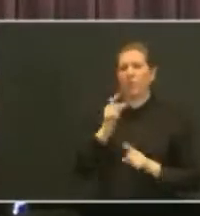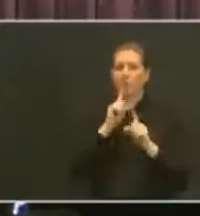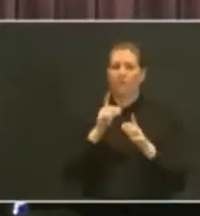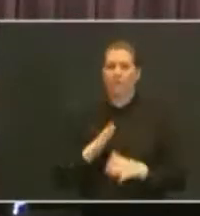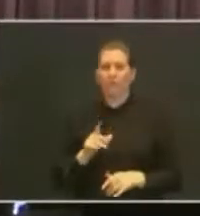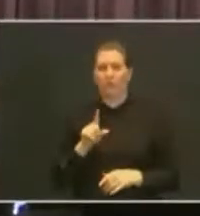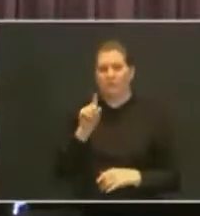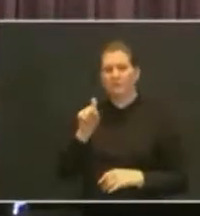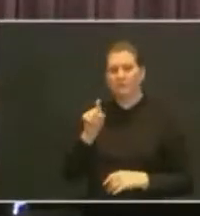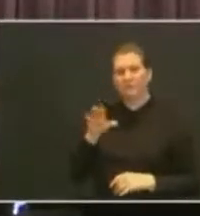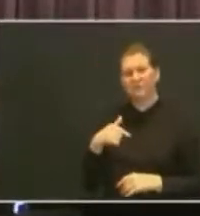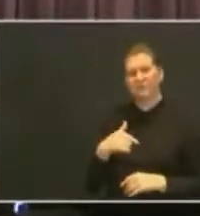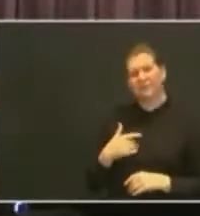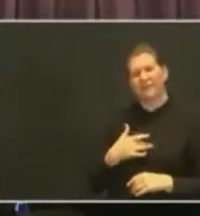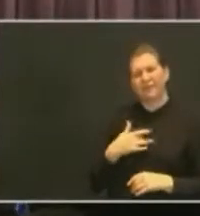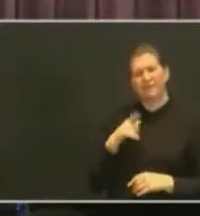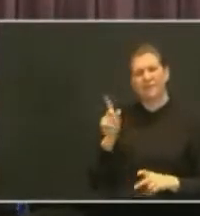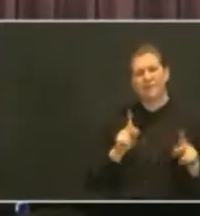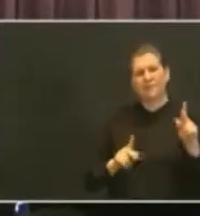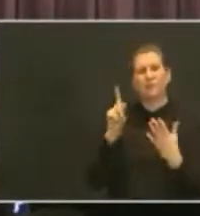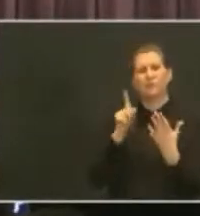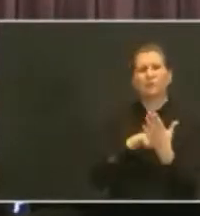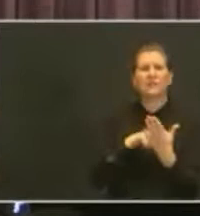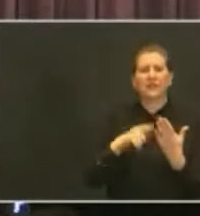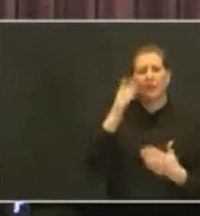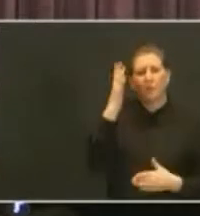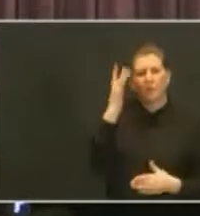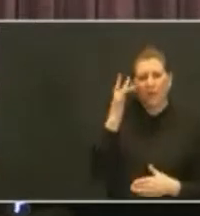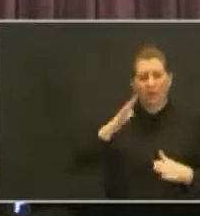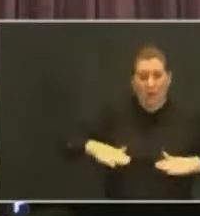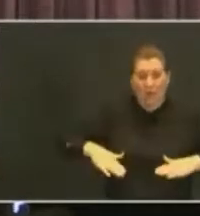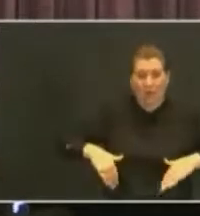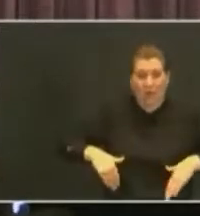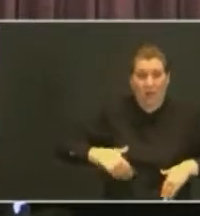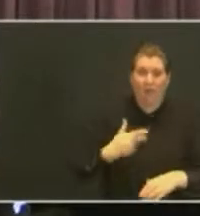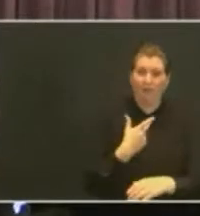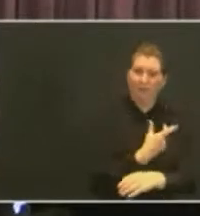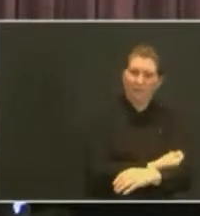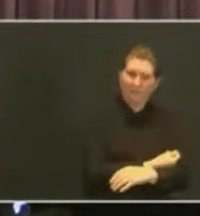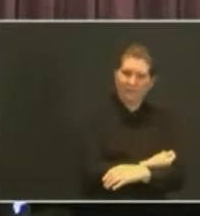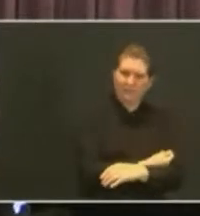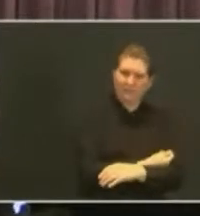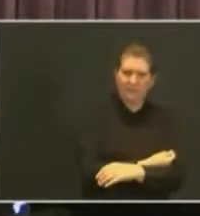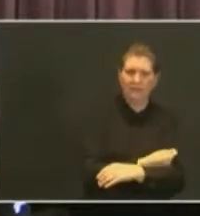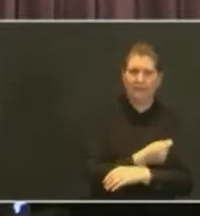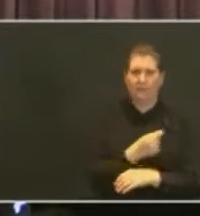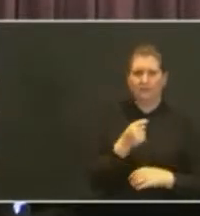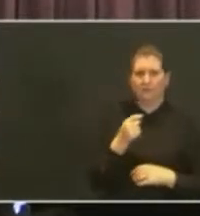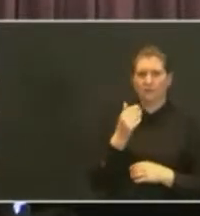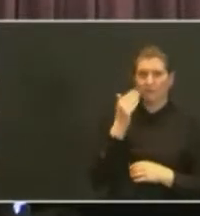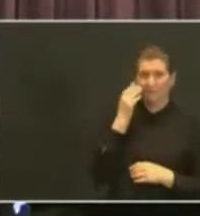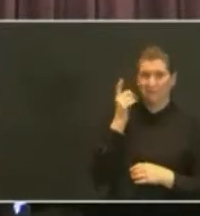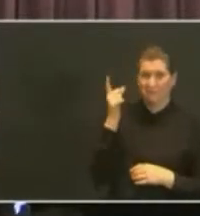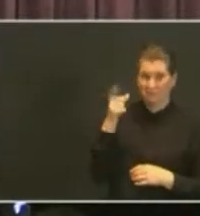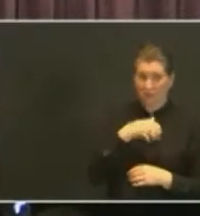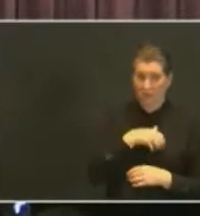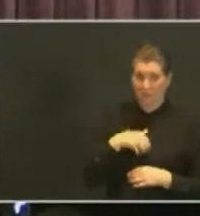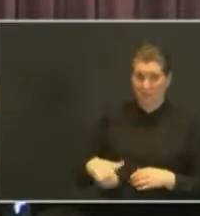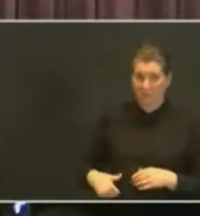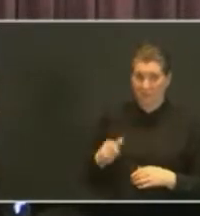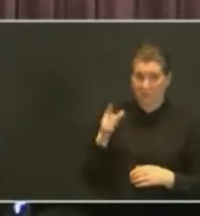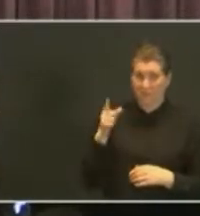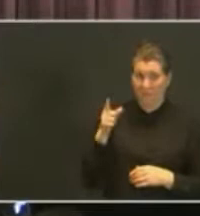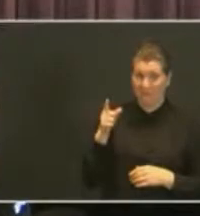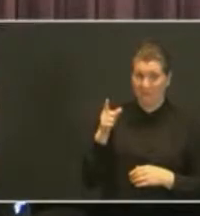is that it wasn't going into people's arms. And that, I know Harvard gave Rhode Island an F, that was the thing. Well, the best thing to